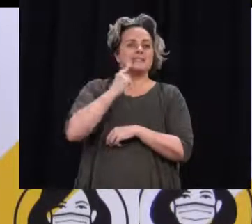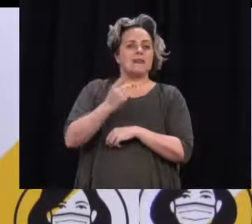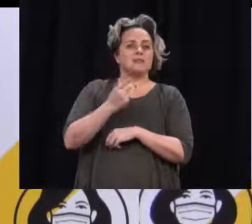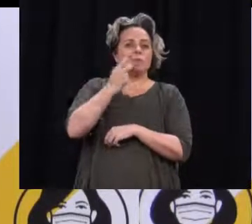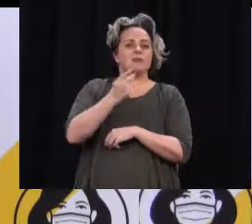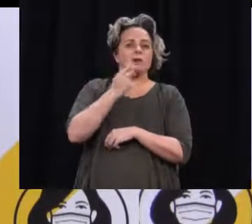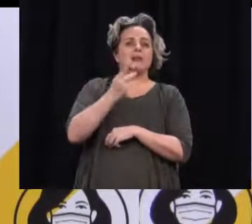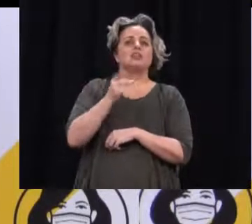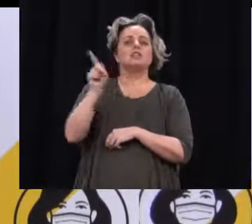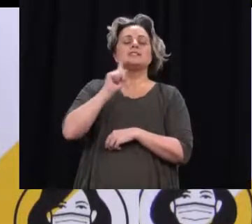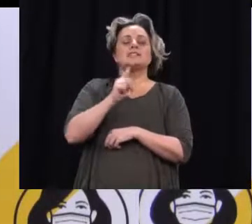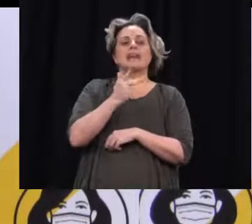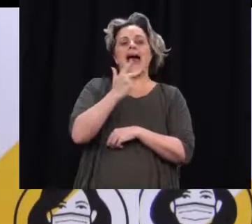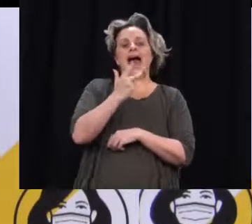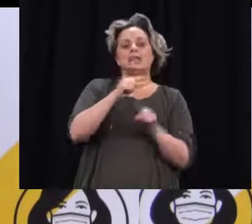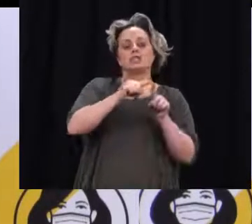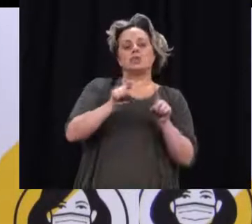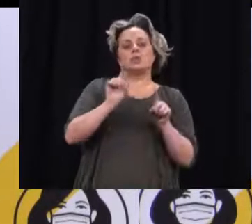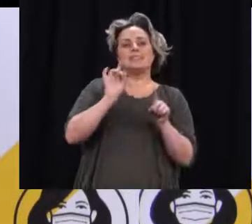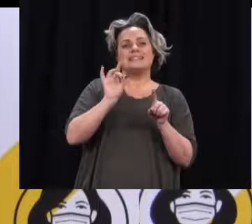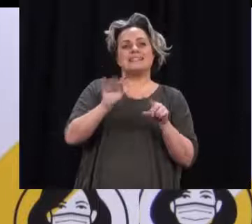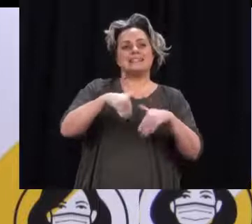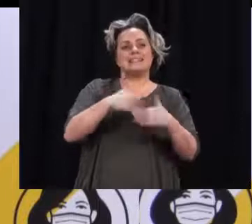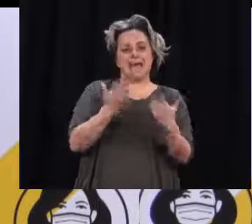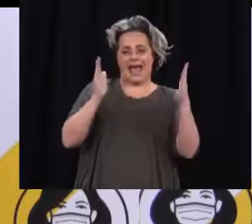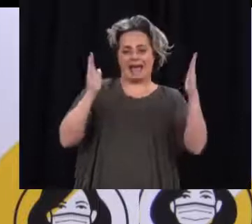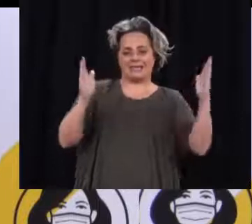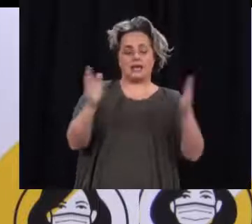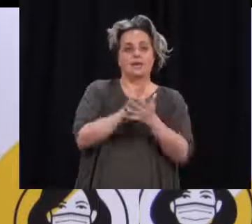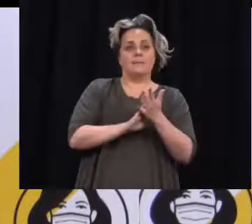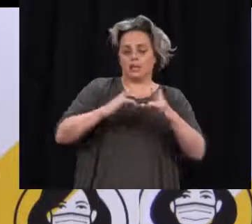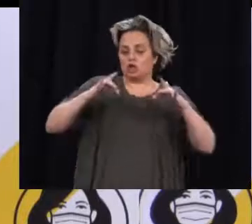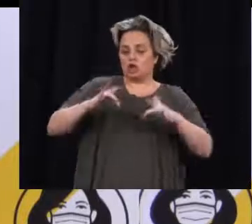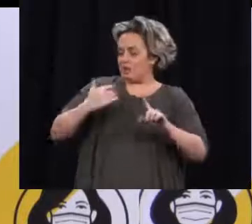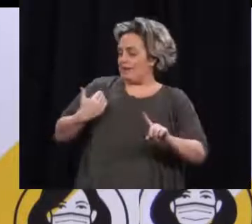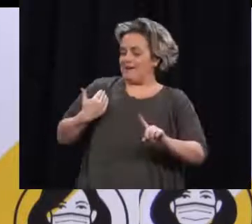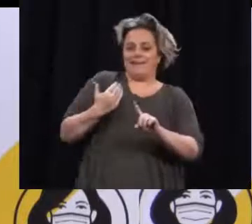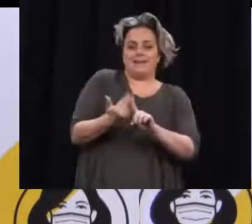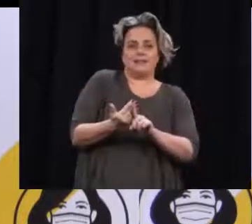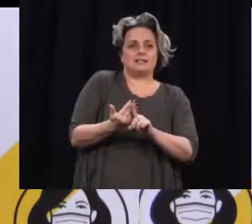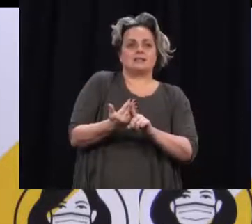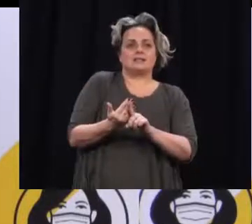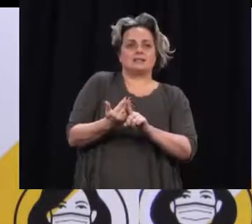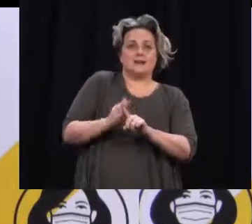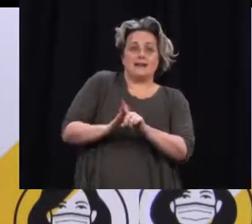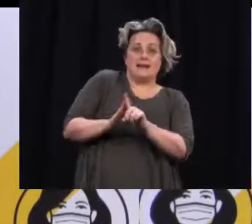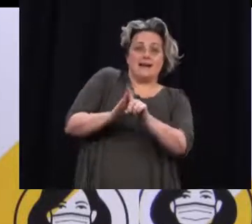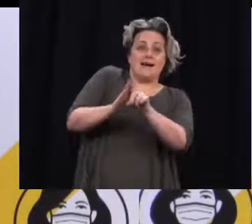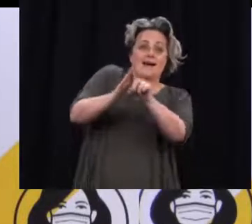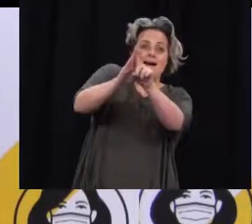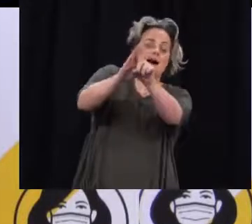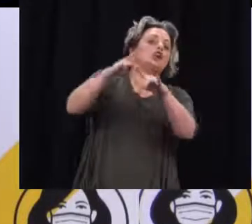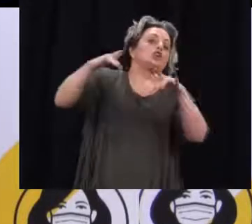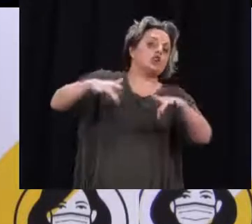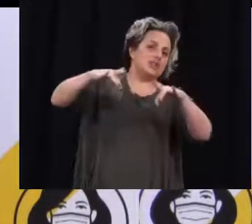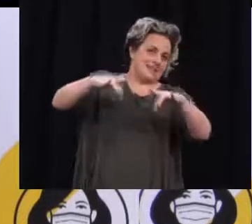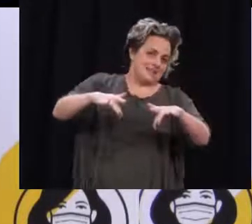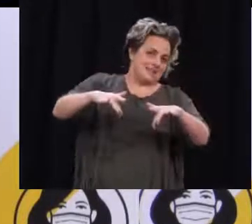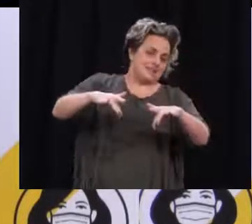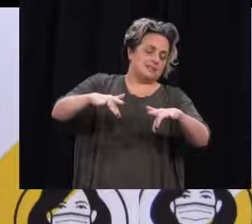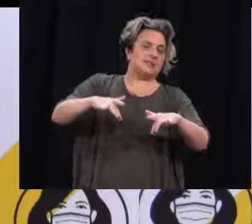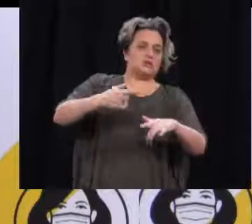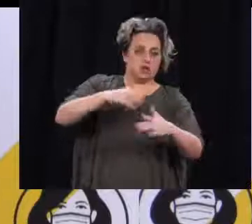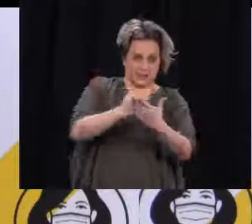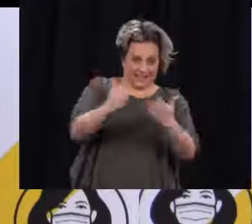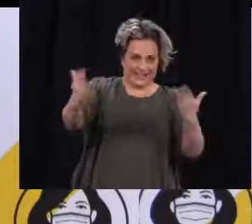it's 8 to 10 day period. So we're not there yet in terms of where we would expect the cases to peak up. So just be